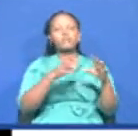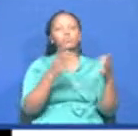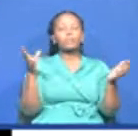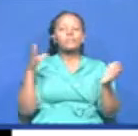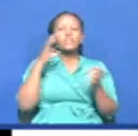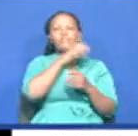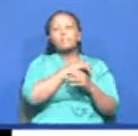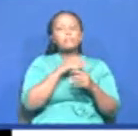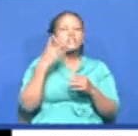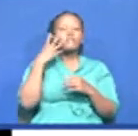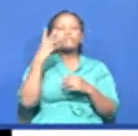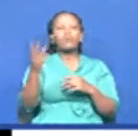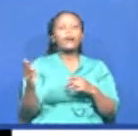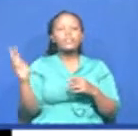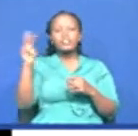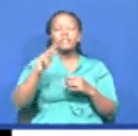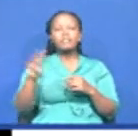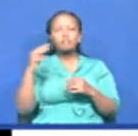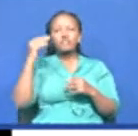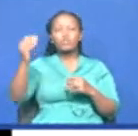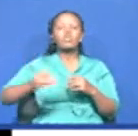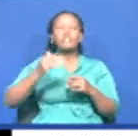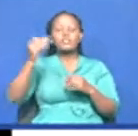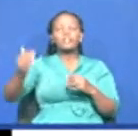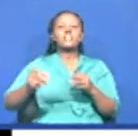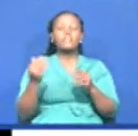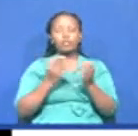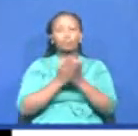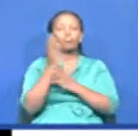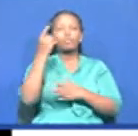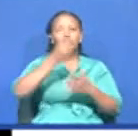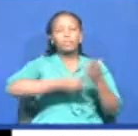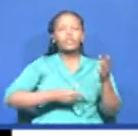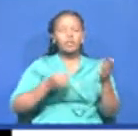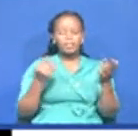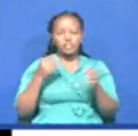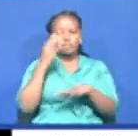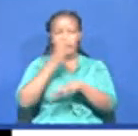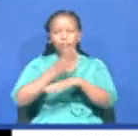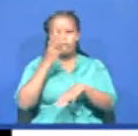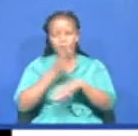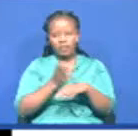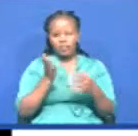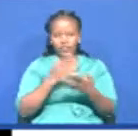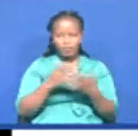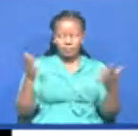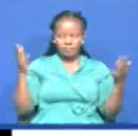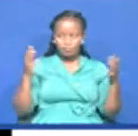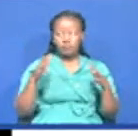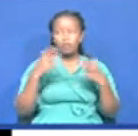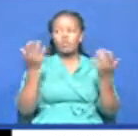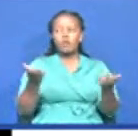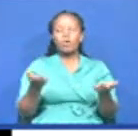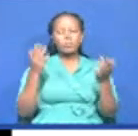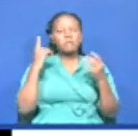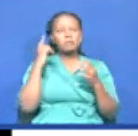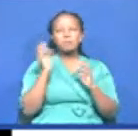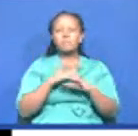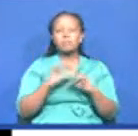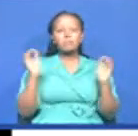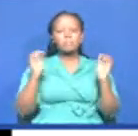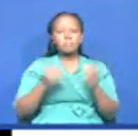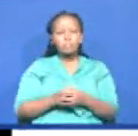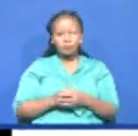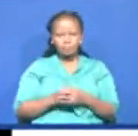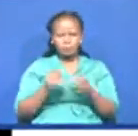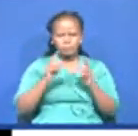million shillings daily when it comes to taxes through counterfeits, or rather what you want to term as illicit trade. What you